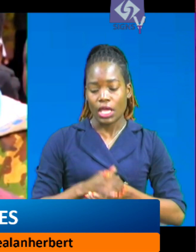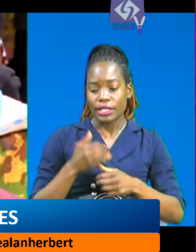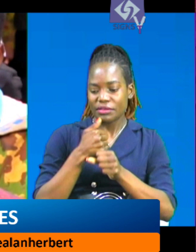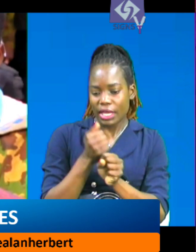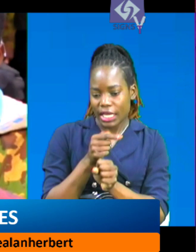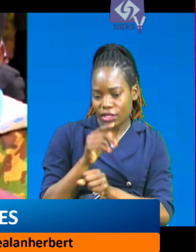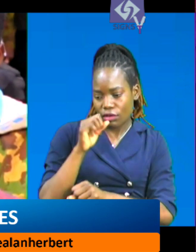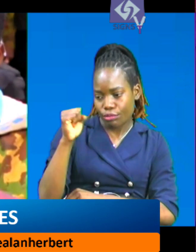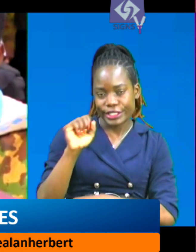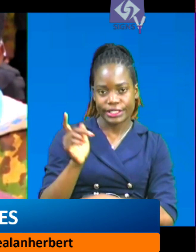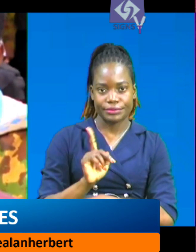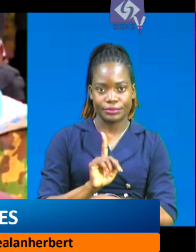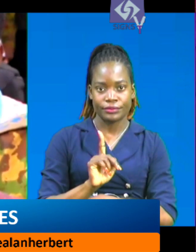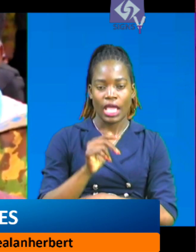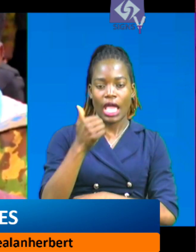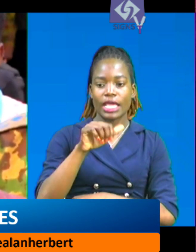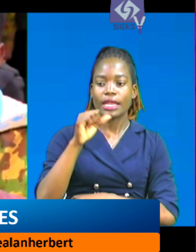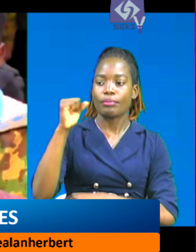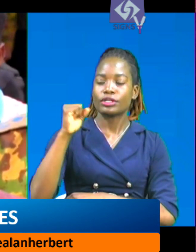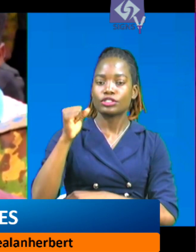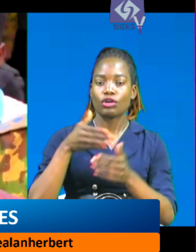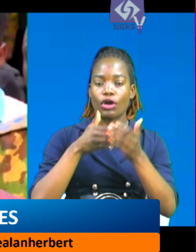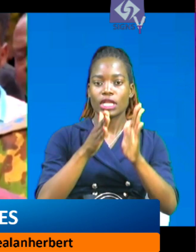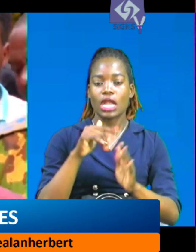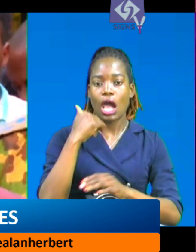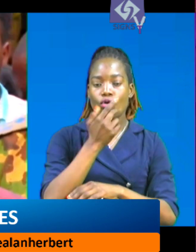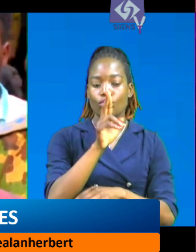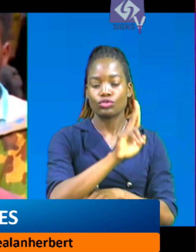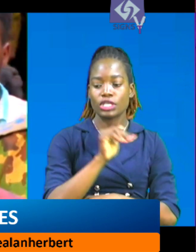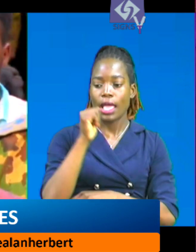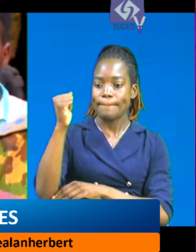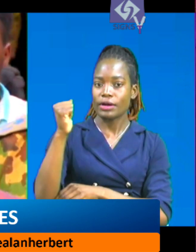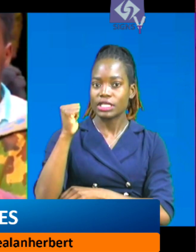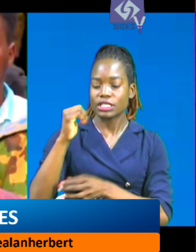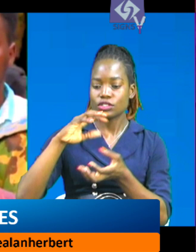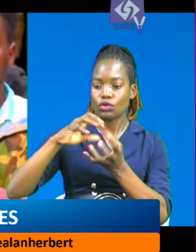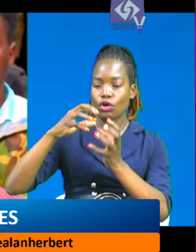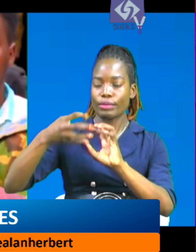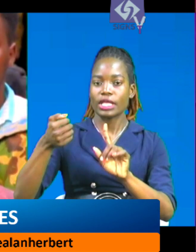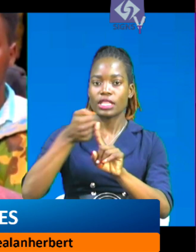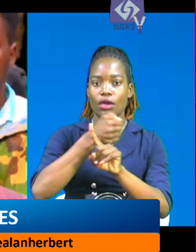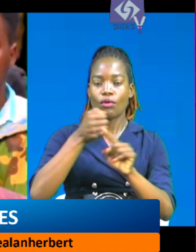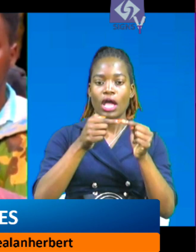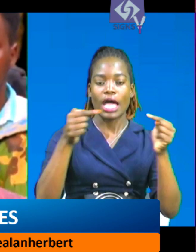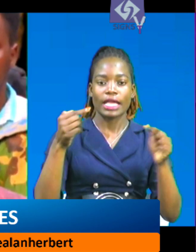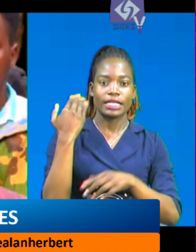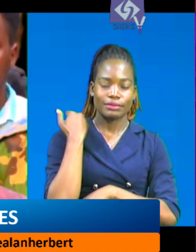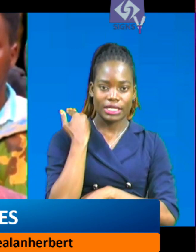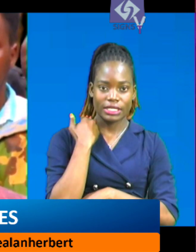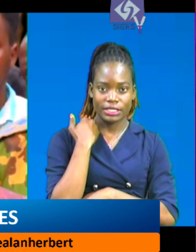politicized. And any political leader who uses politics to complicate the war against